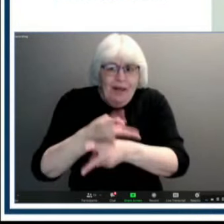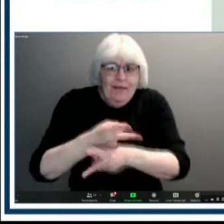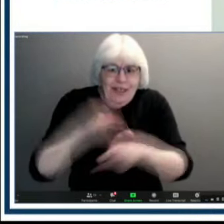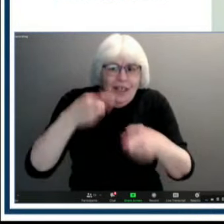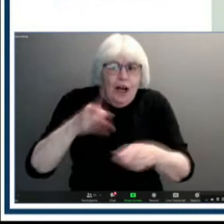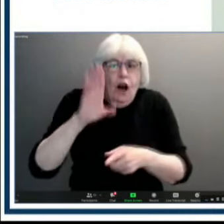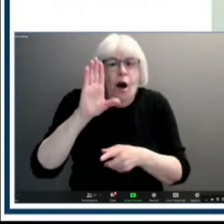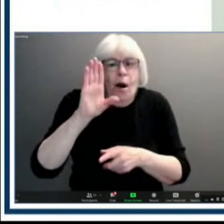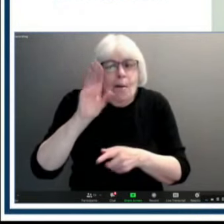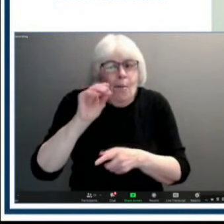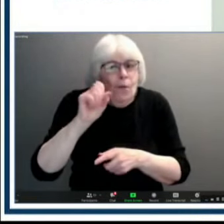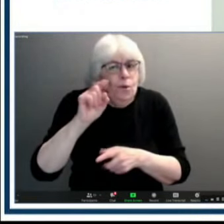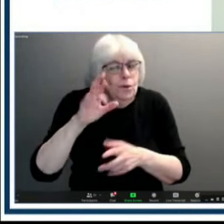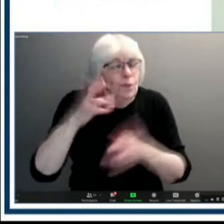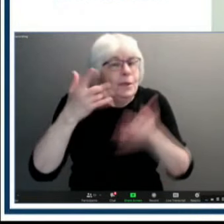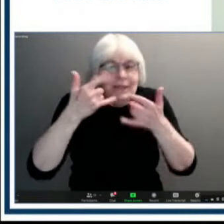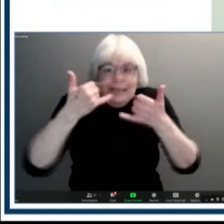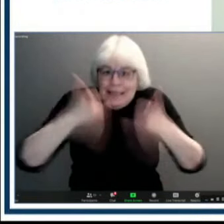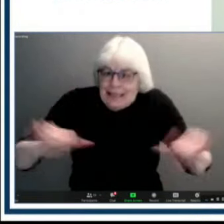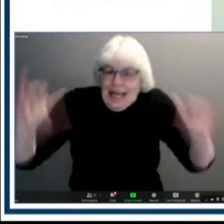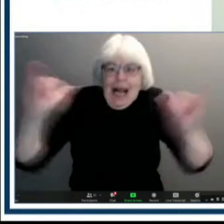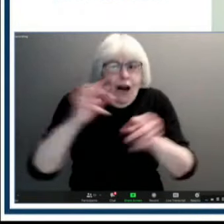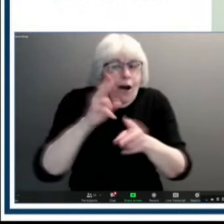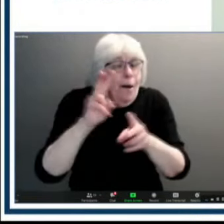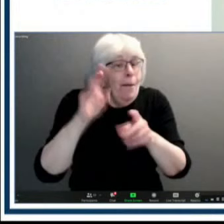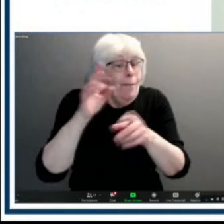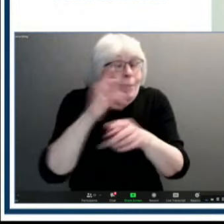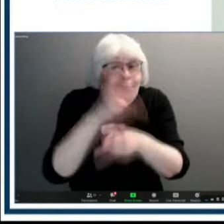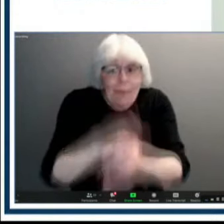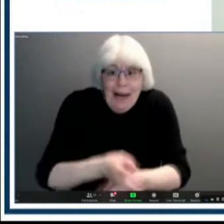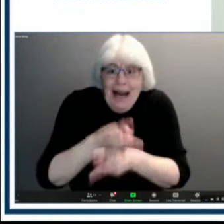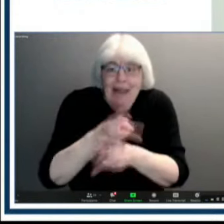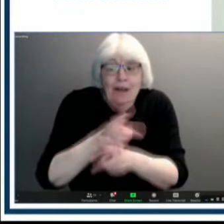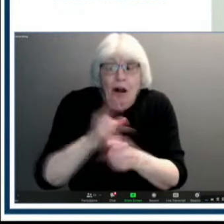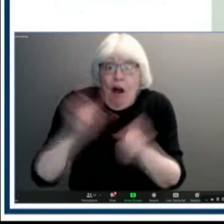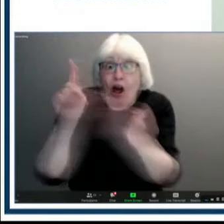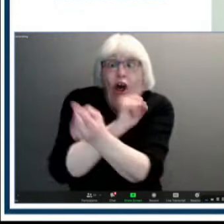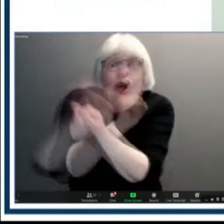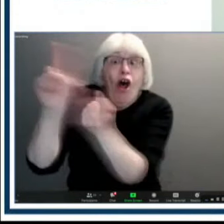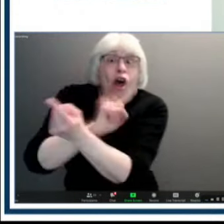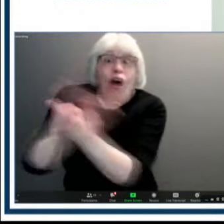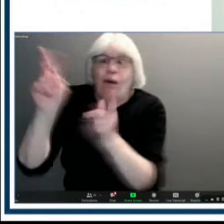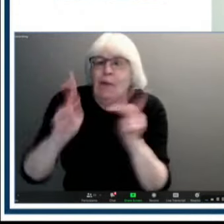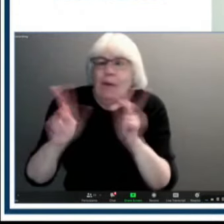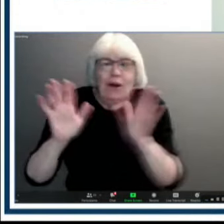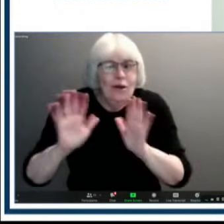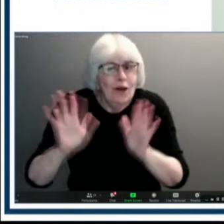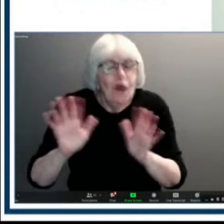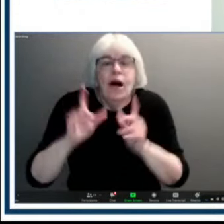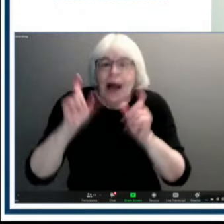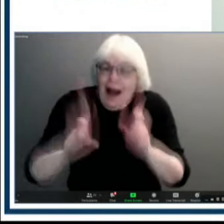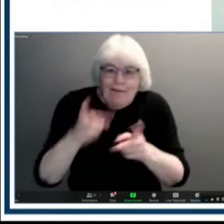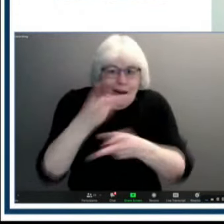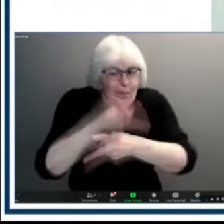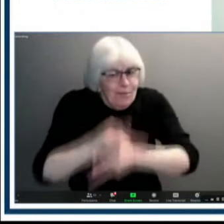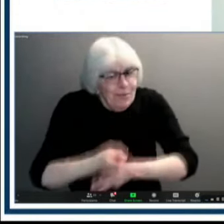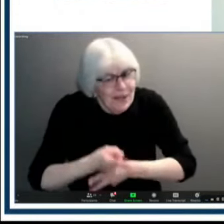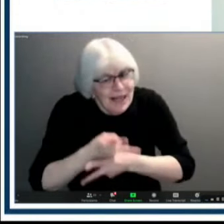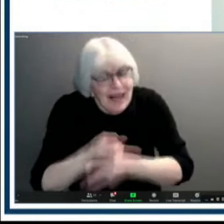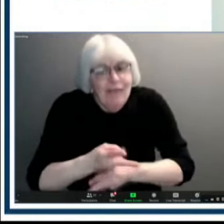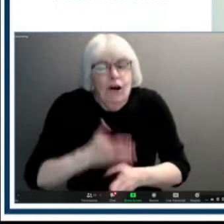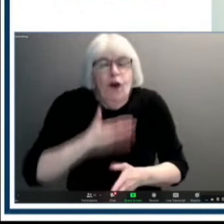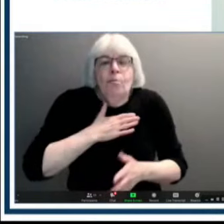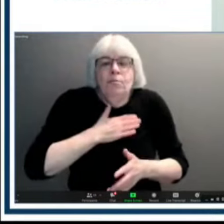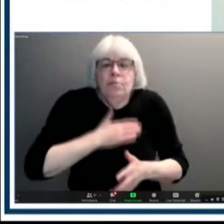your contacts. That's something that's in your control. That's your decision. So please slow down. Please be